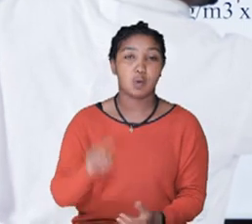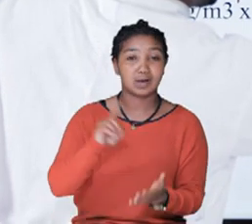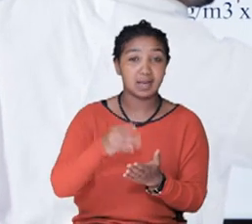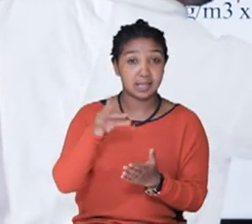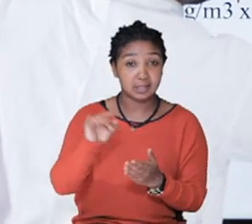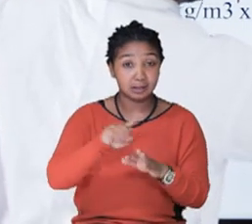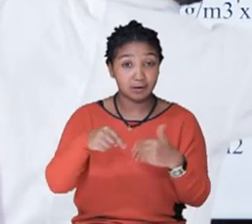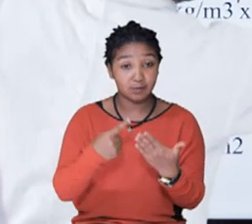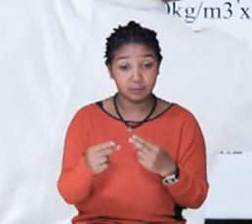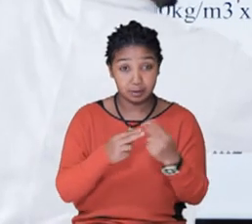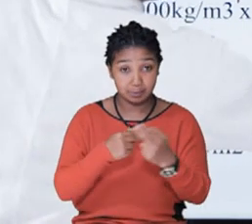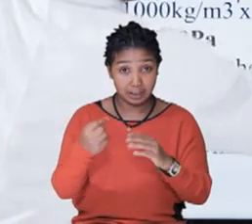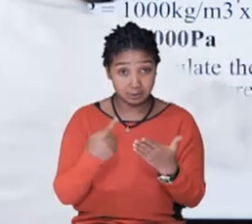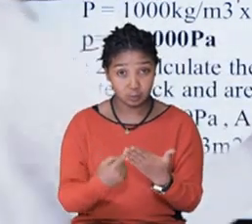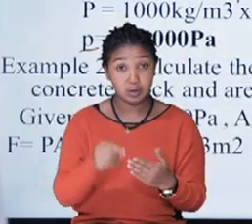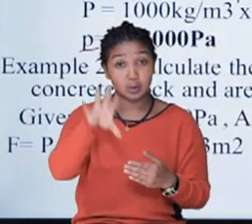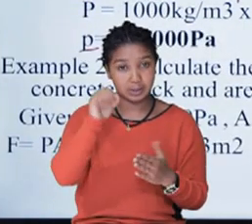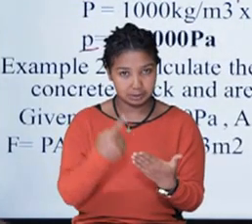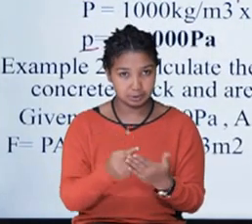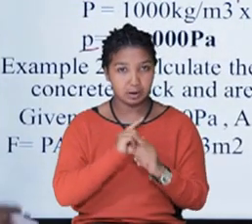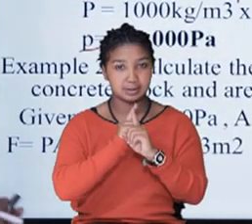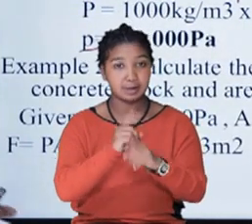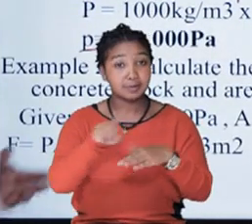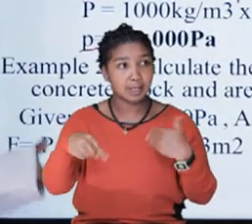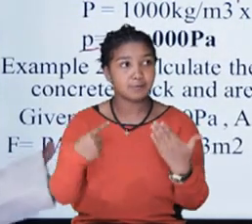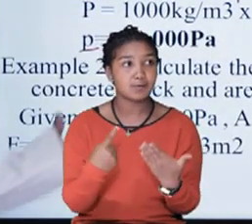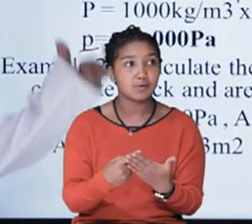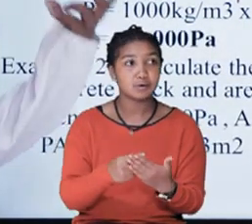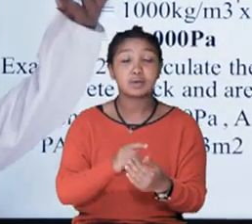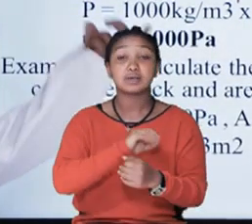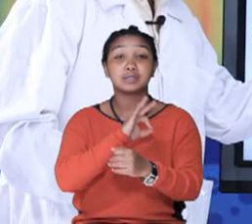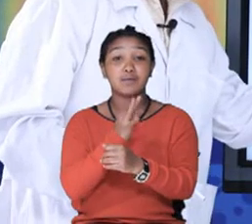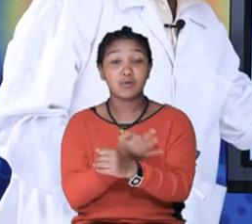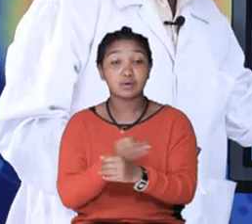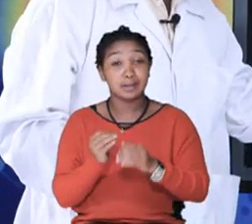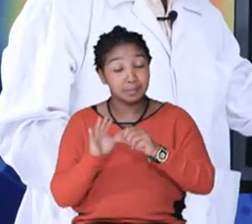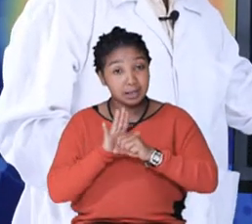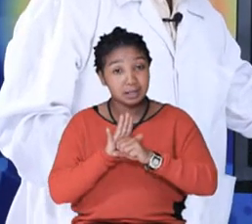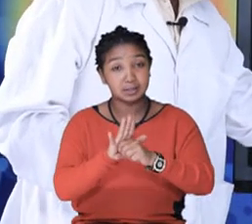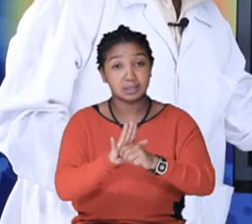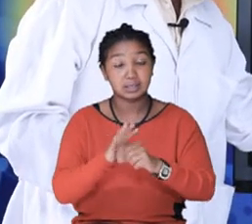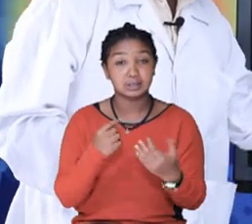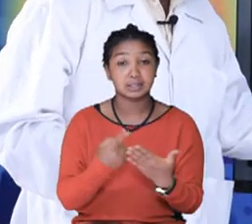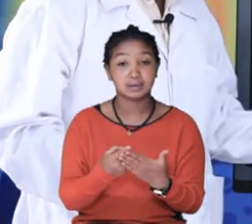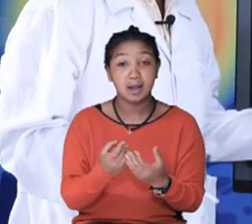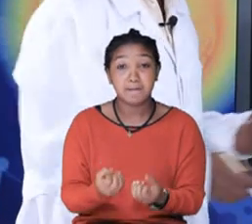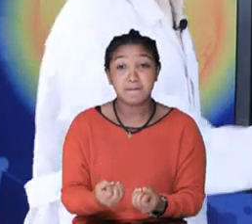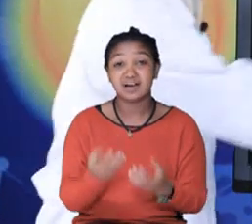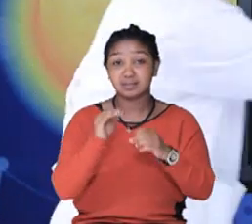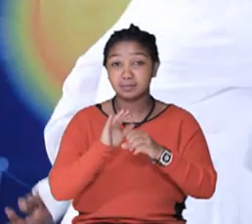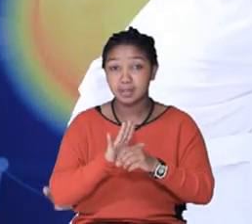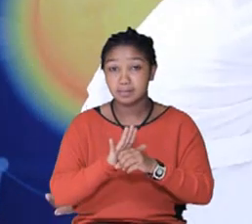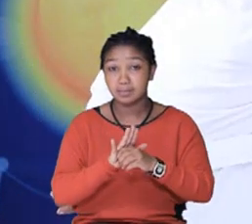kilonewton. So if you multiply this one, you get this one. Therefore, the force, the pressure, this much pressure